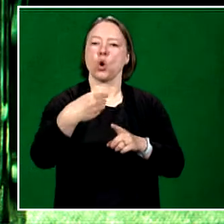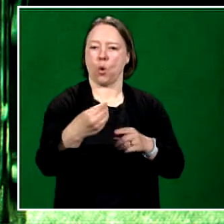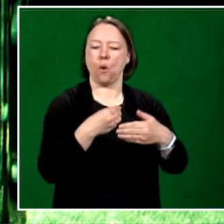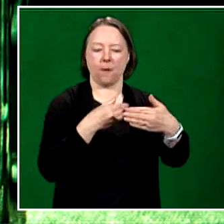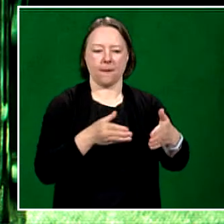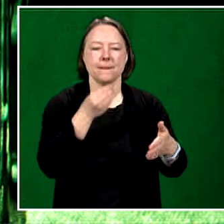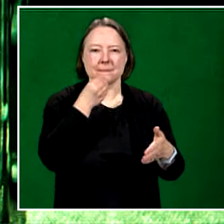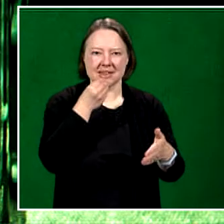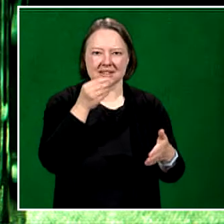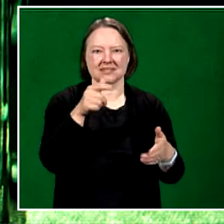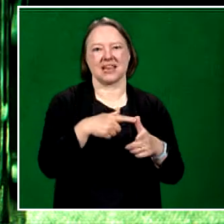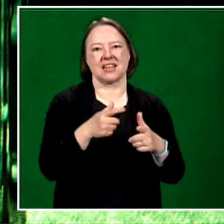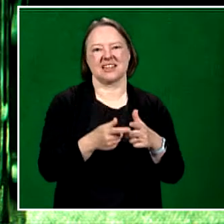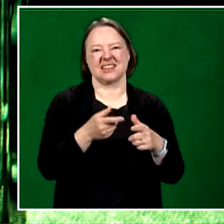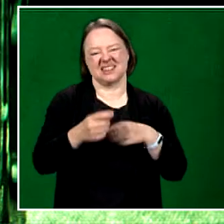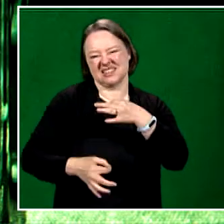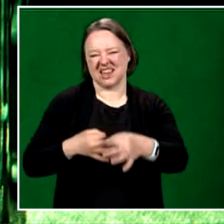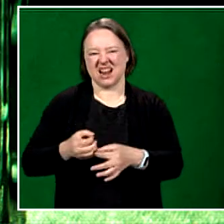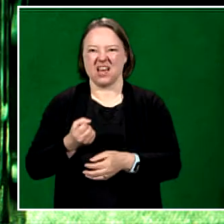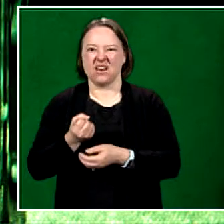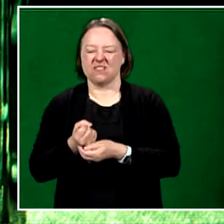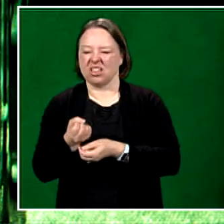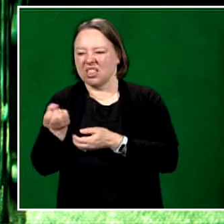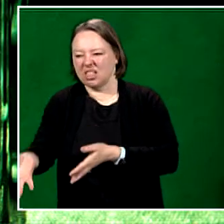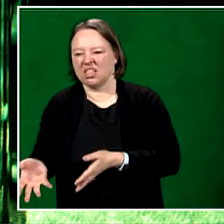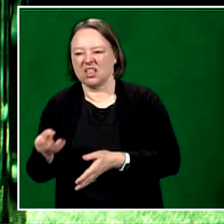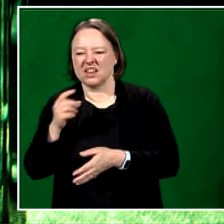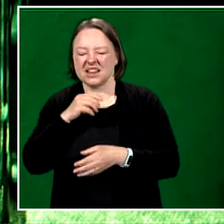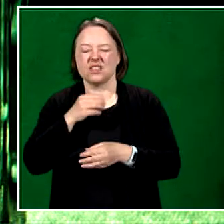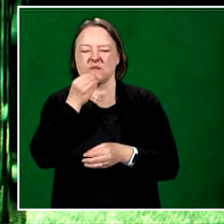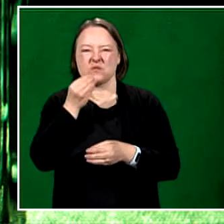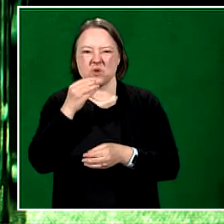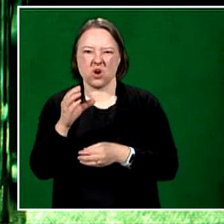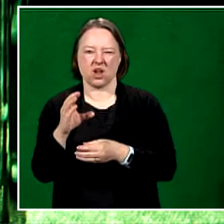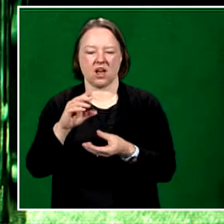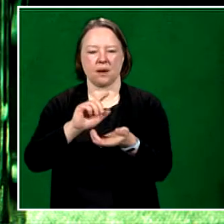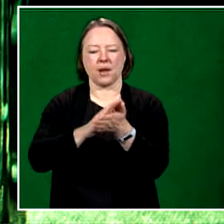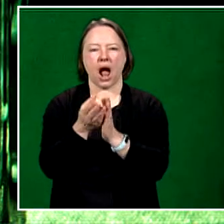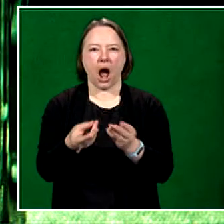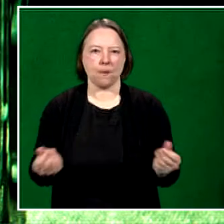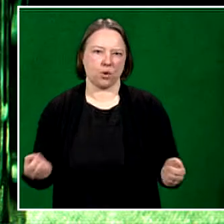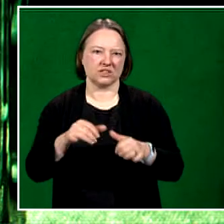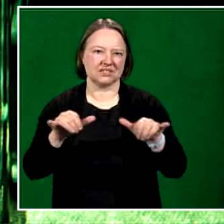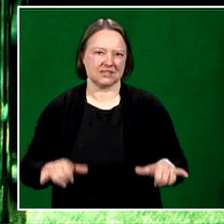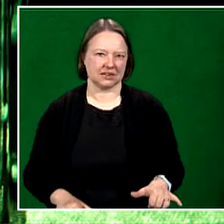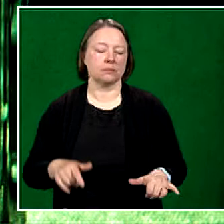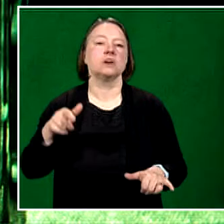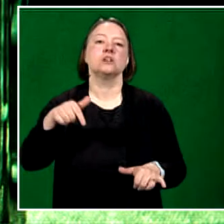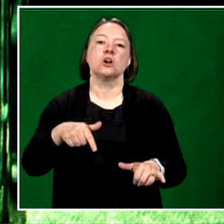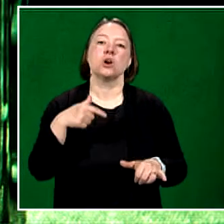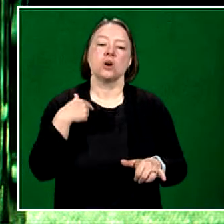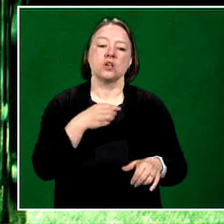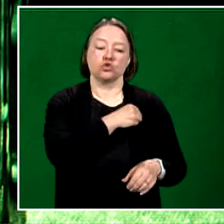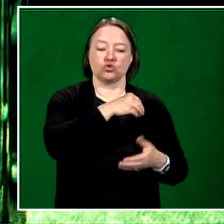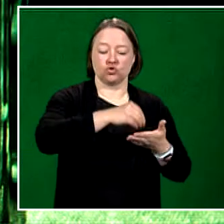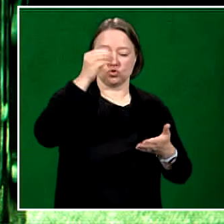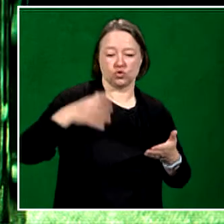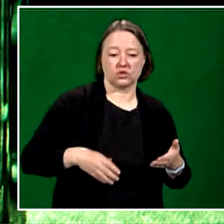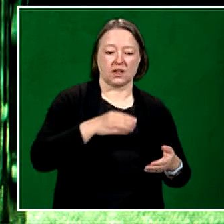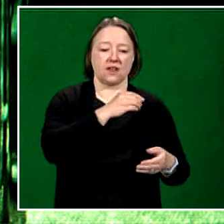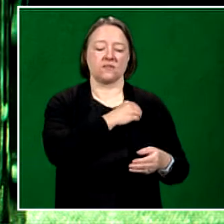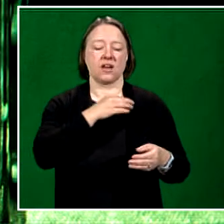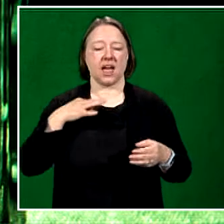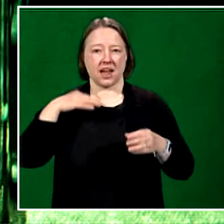diverting spoiled food to an on-campus composting system, providing students and faculty with research and